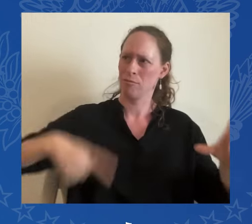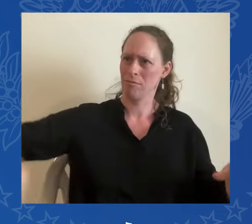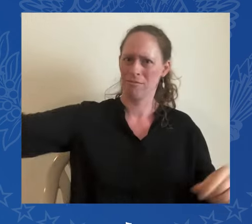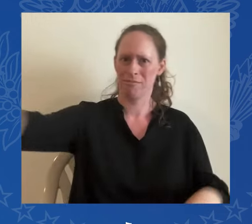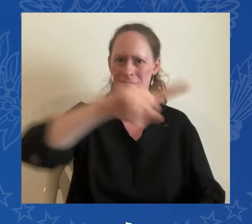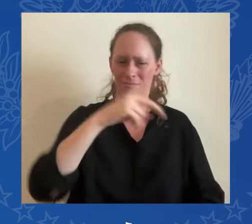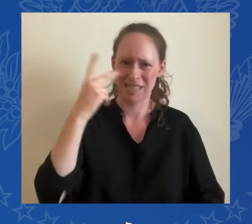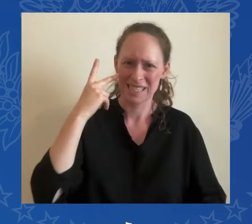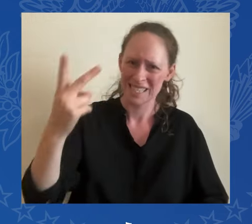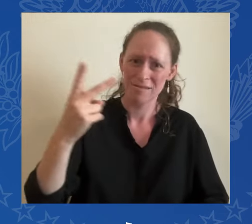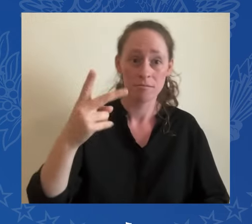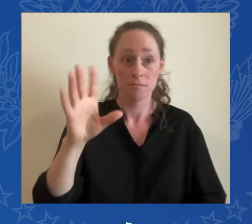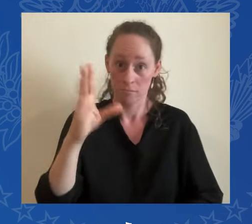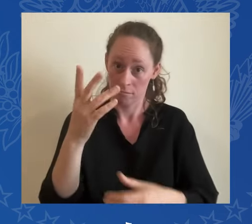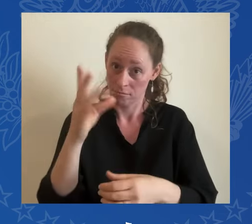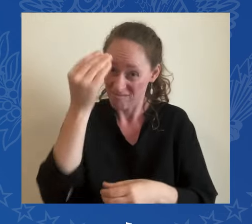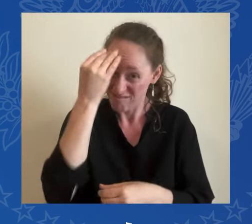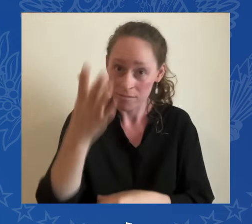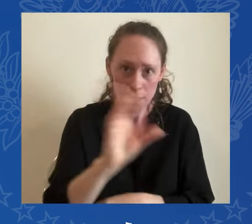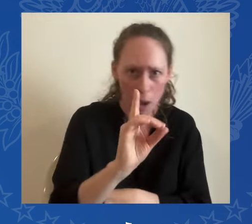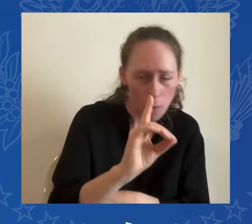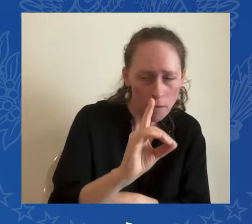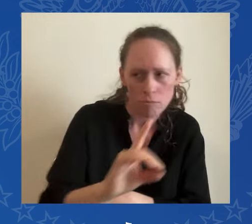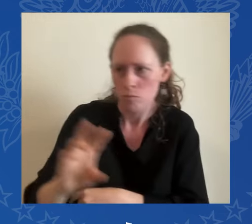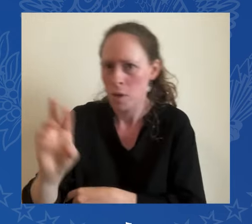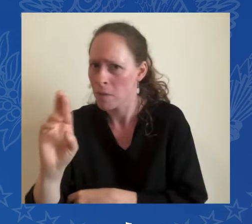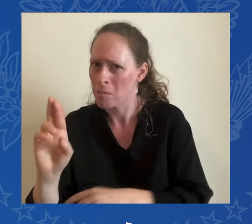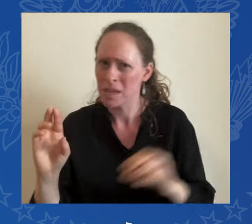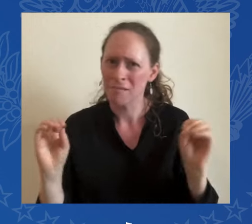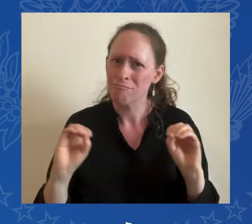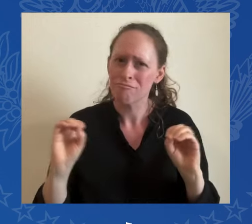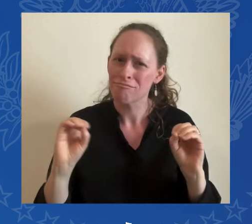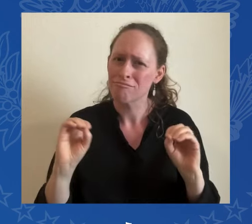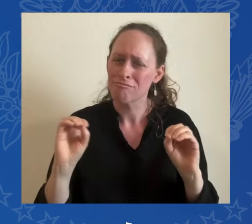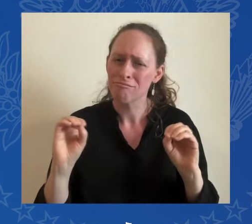parents, as fellow Americans. And I'm being deadly earnest when I say that.